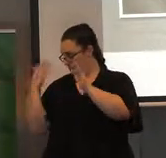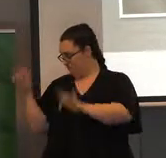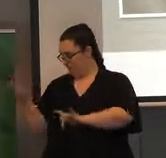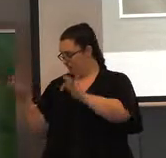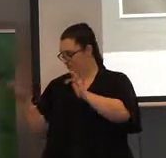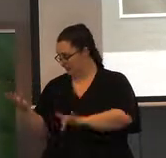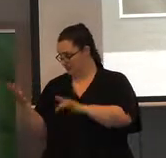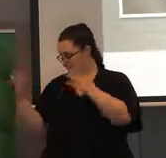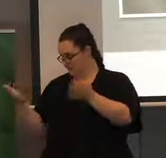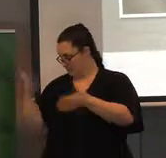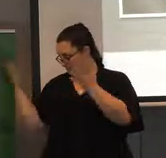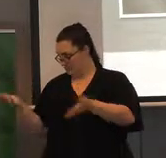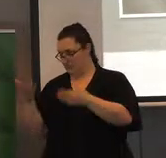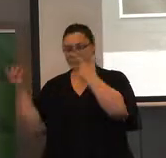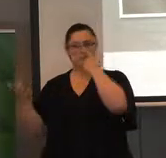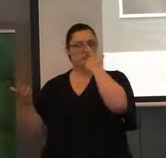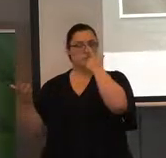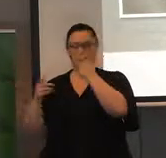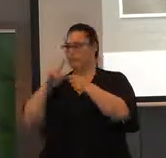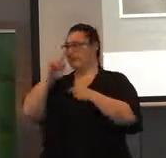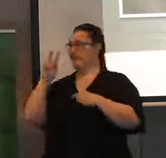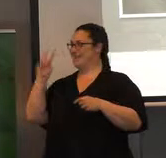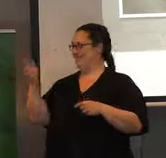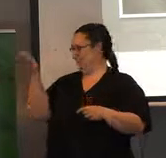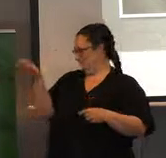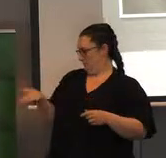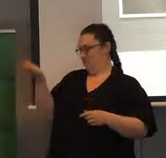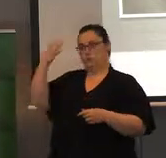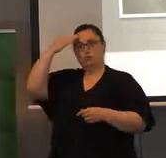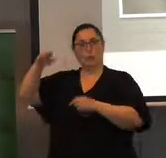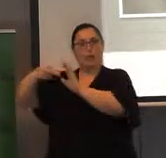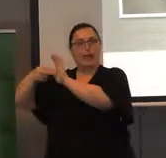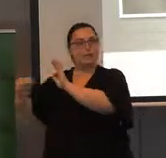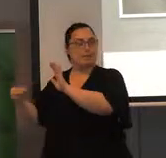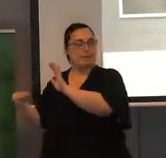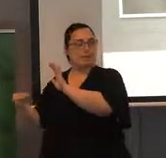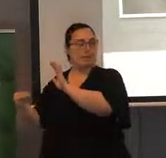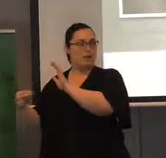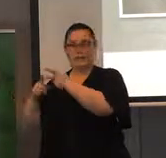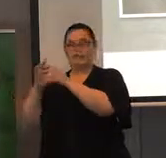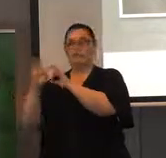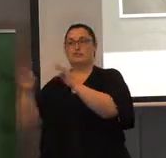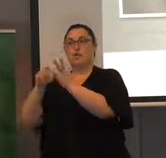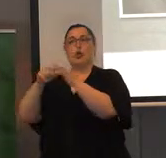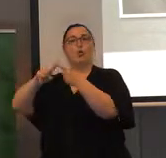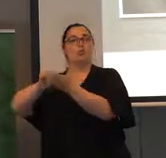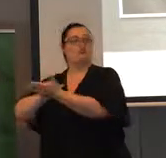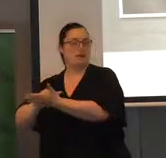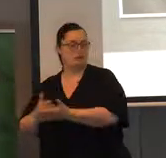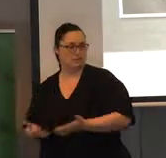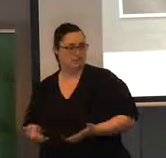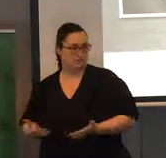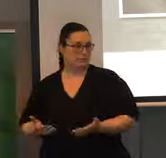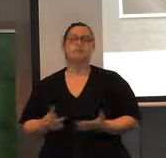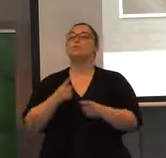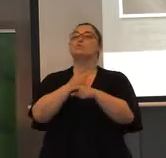I put in there? It hasn't told me. If you can't see the word name, you don't know that that's a label if you haven't coded it properly, which will